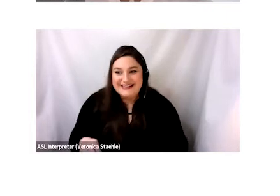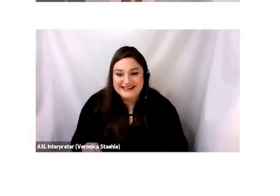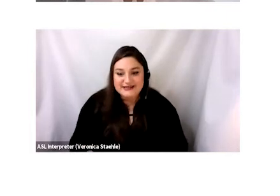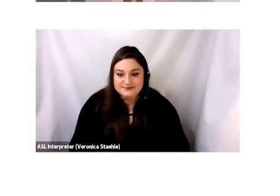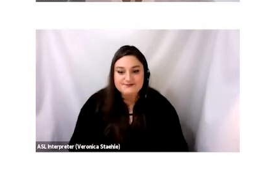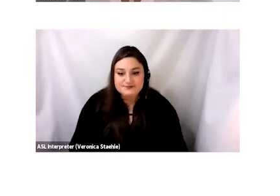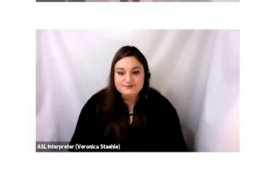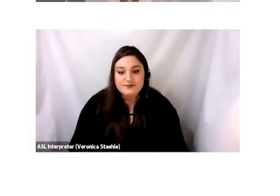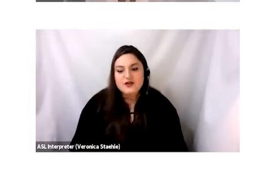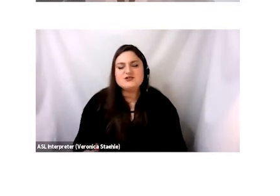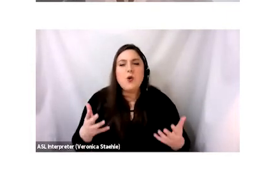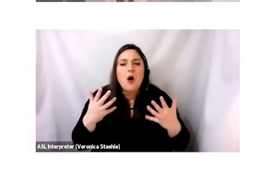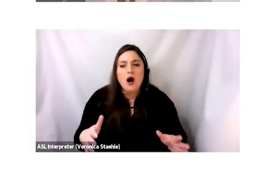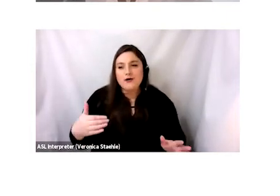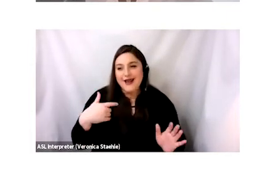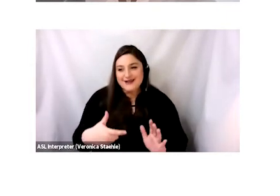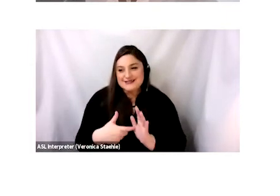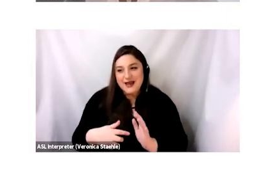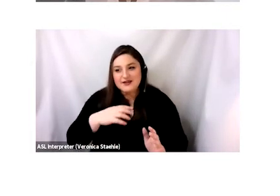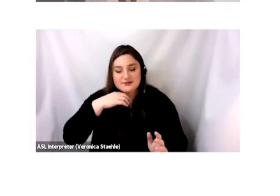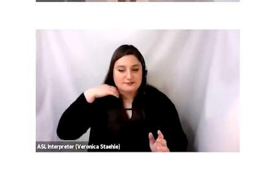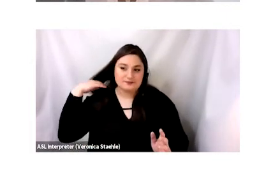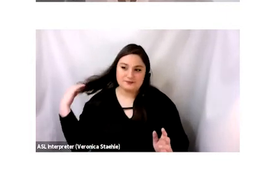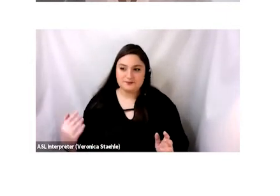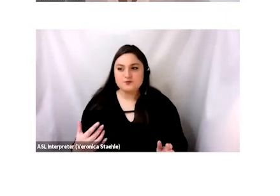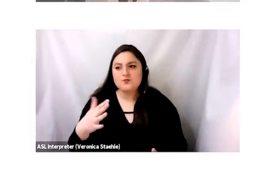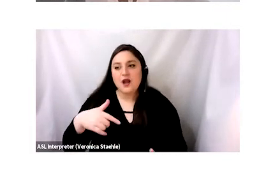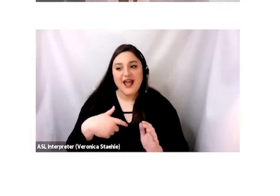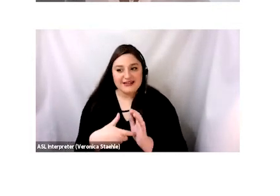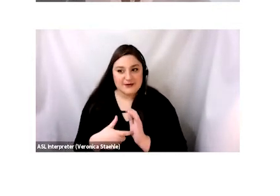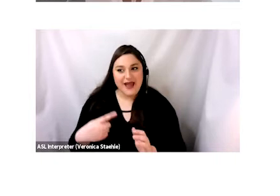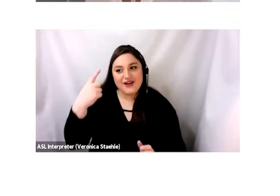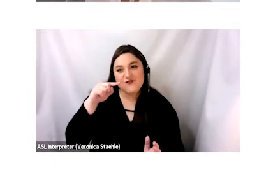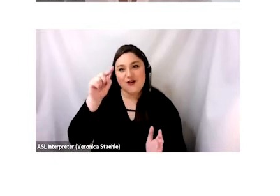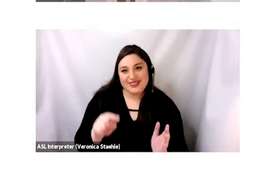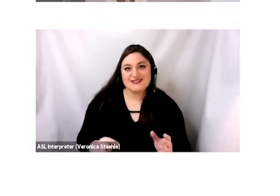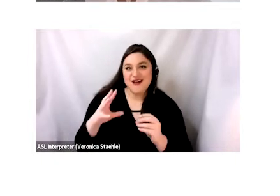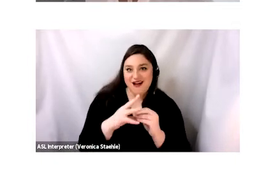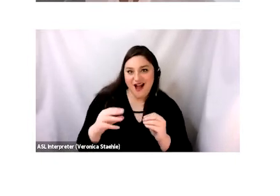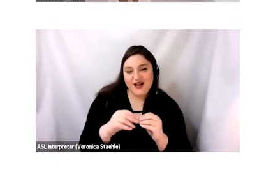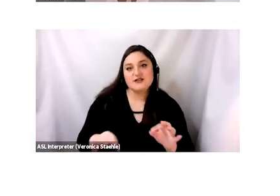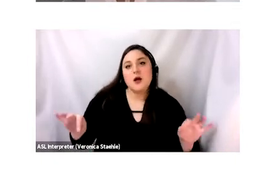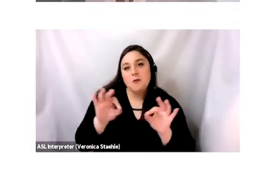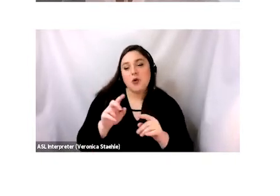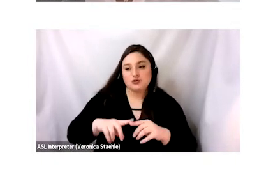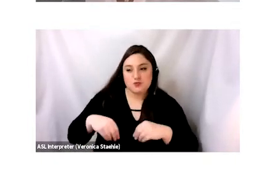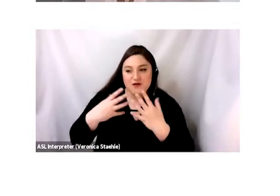mills in Great Britain. And in time, a steady stream of slave-grown American cotton would also supply northern textile